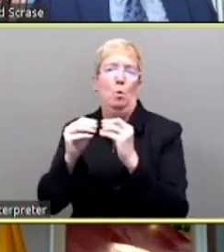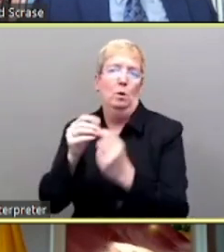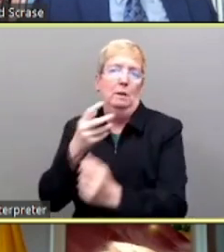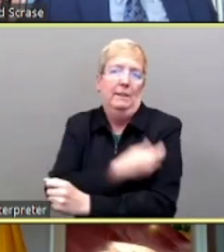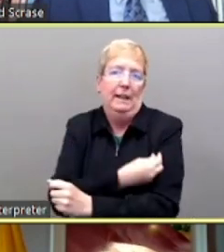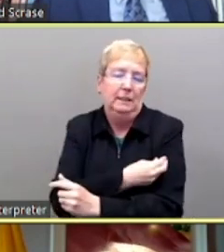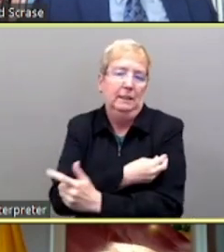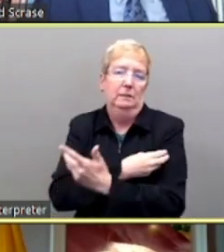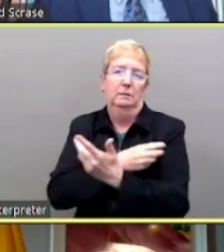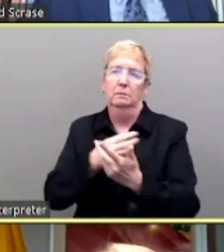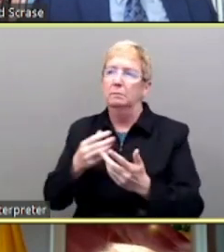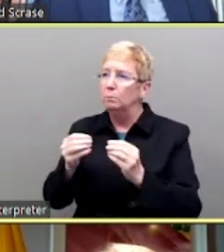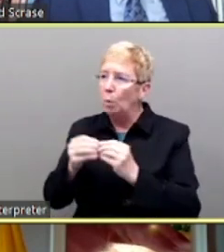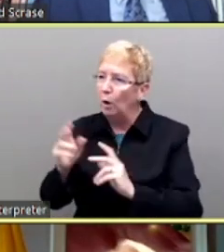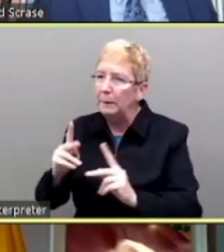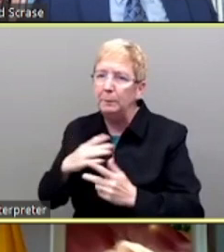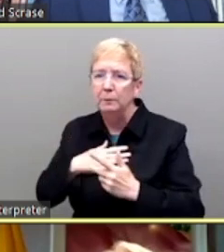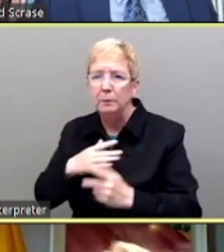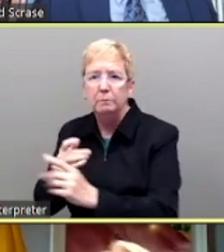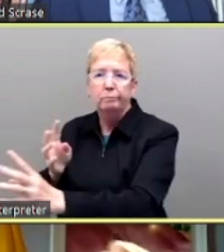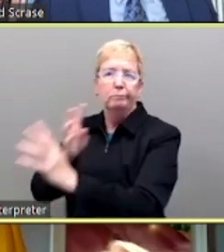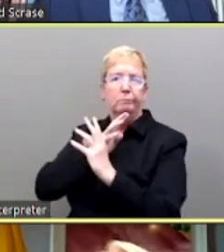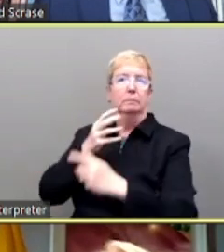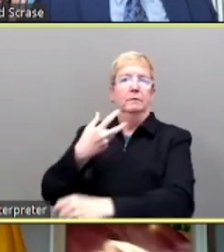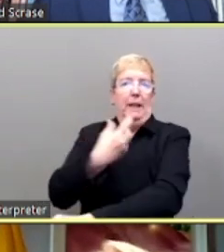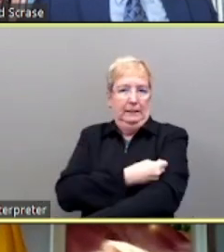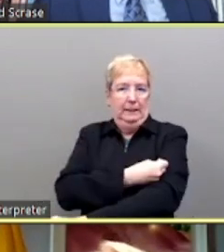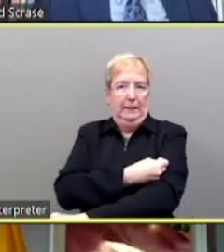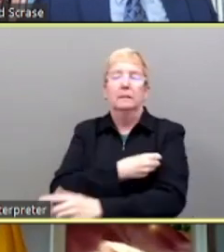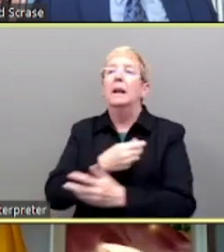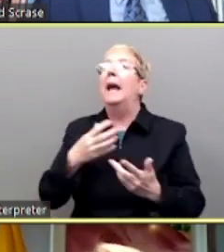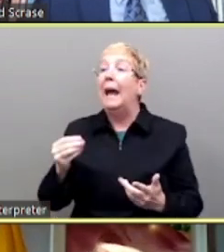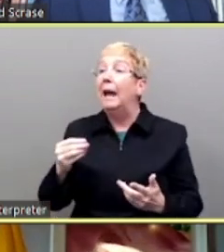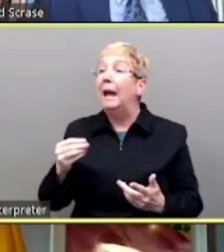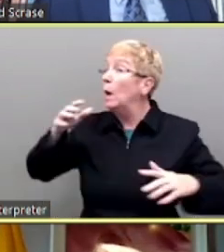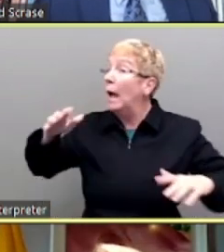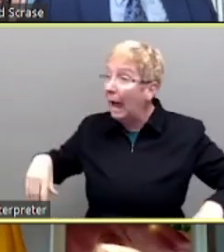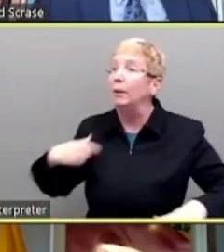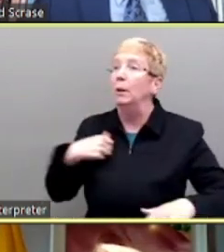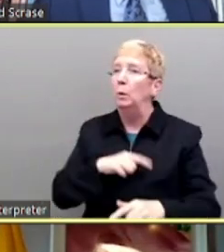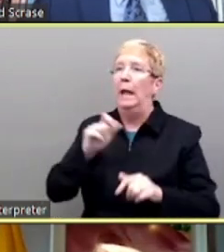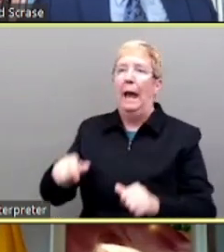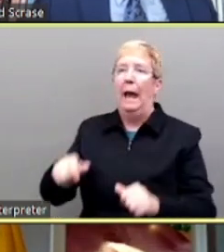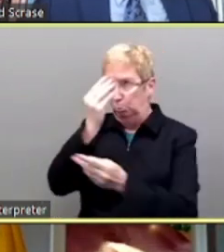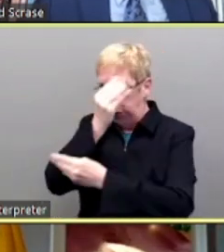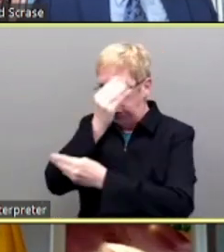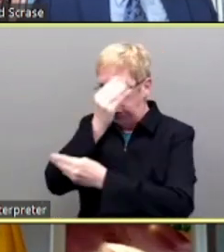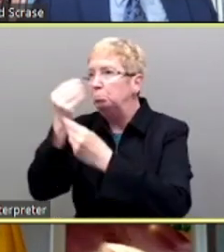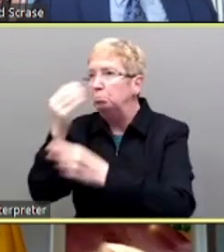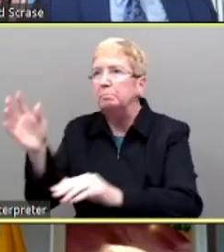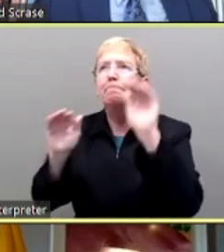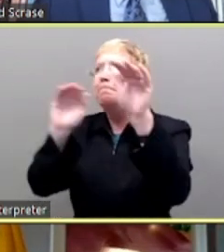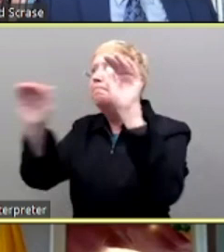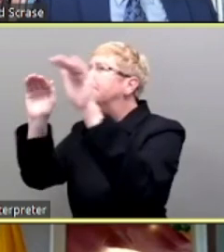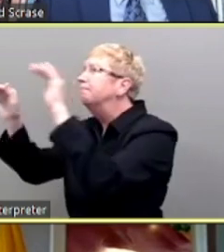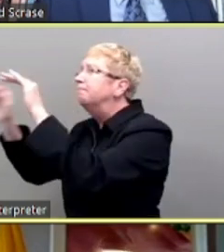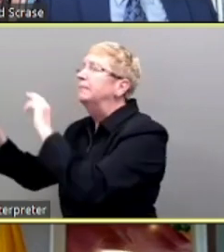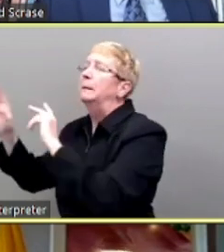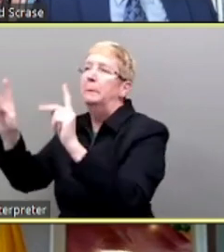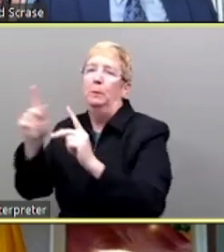and continue to get to as many unvaccinated New Mexicans as we can. Next